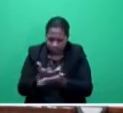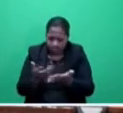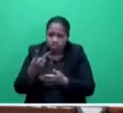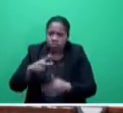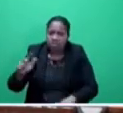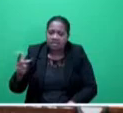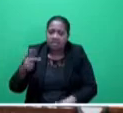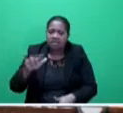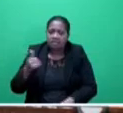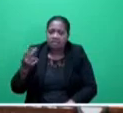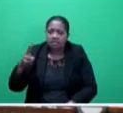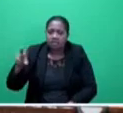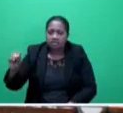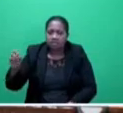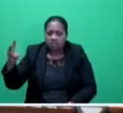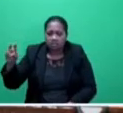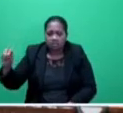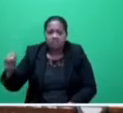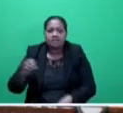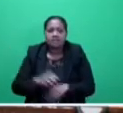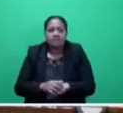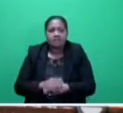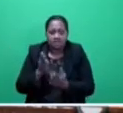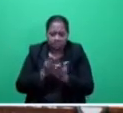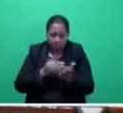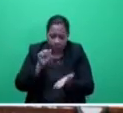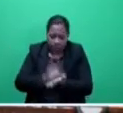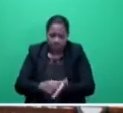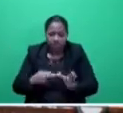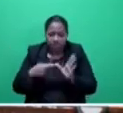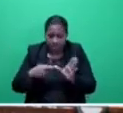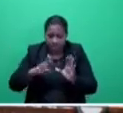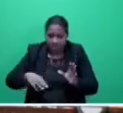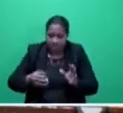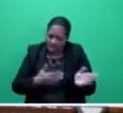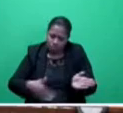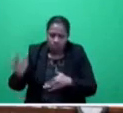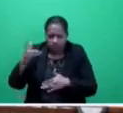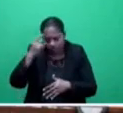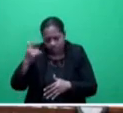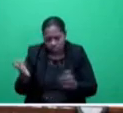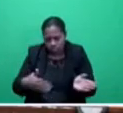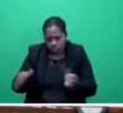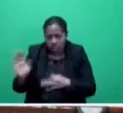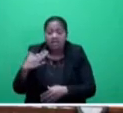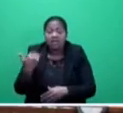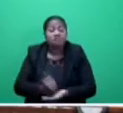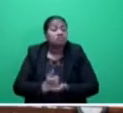2020, and that 1 hour be given to debate the bill with the right of reply given to me as the member moving this motion. Thank you, sir. Is there a